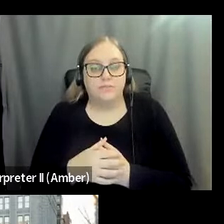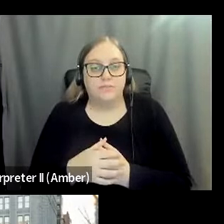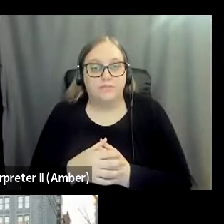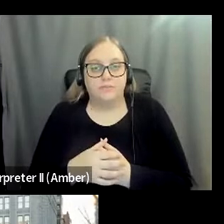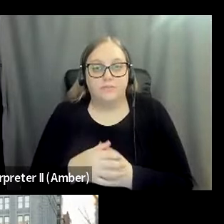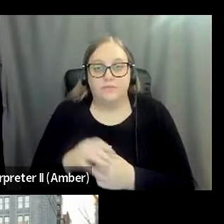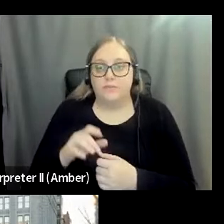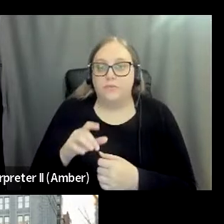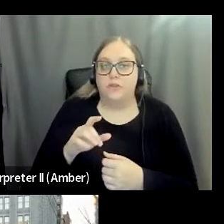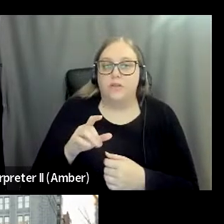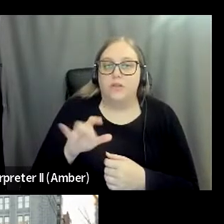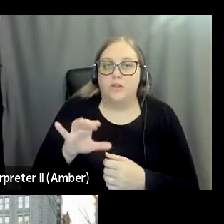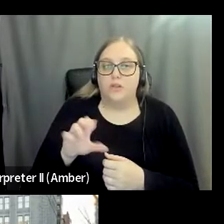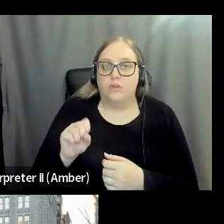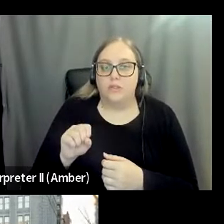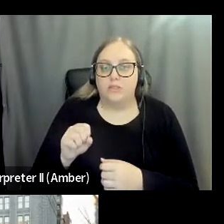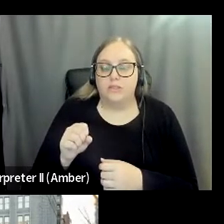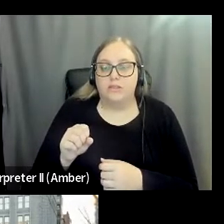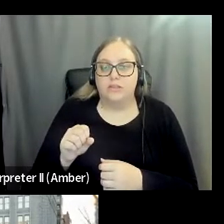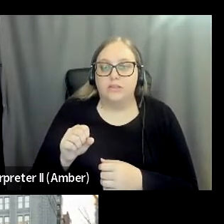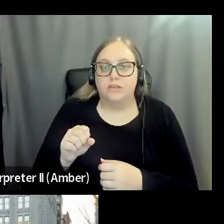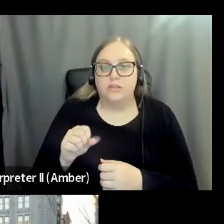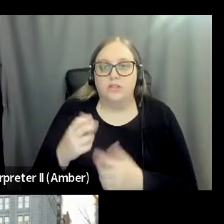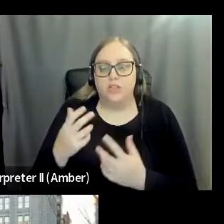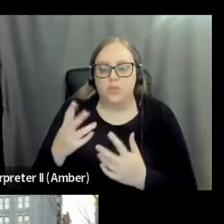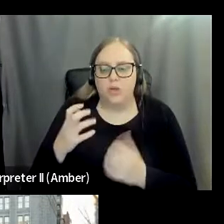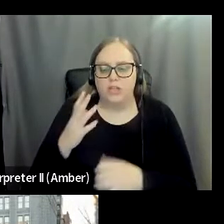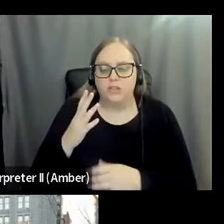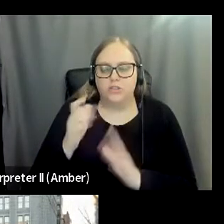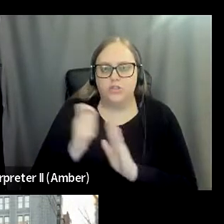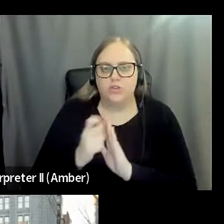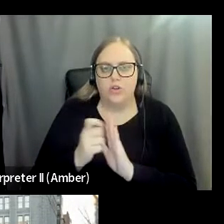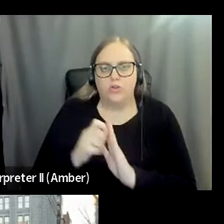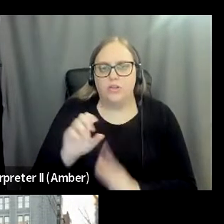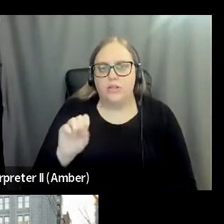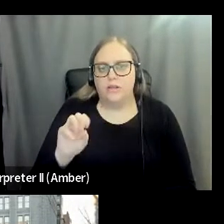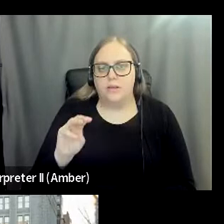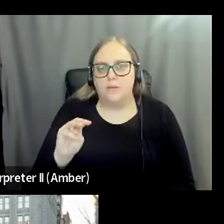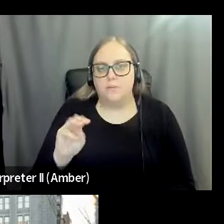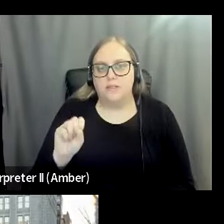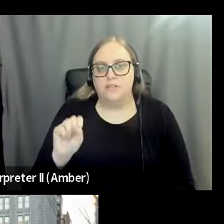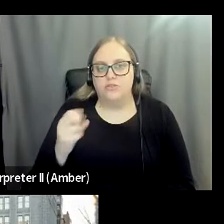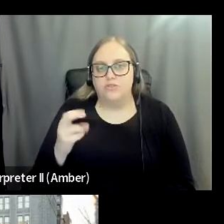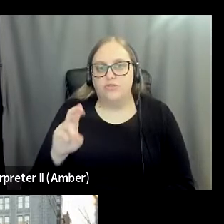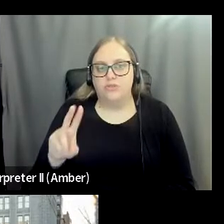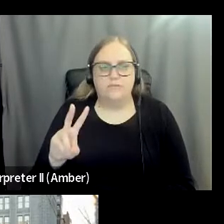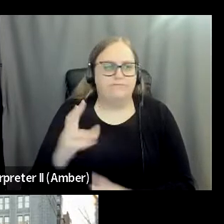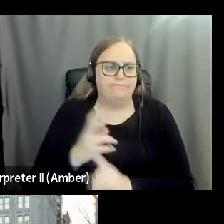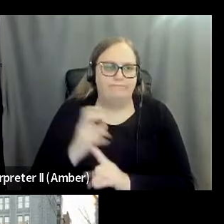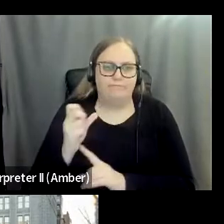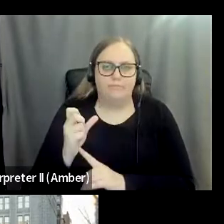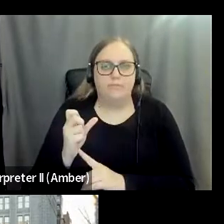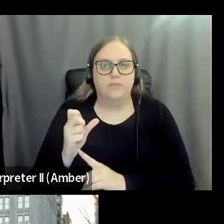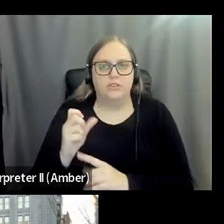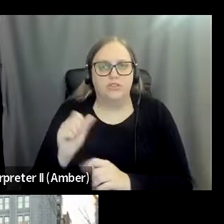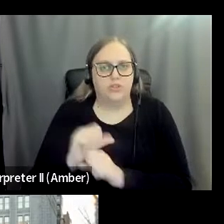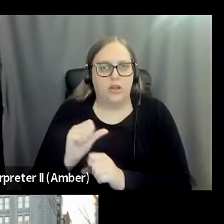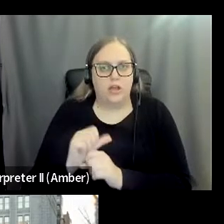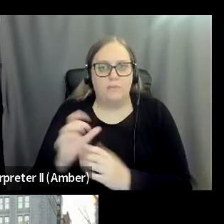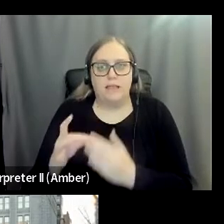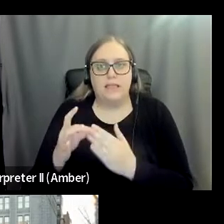Councilmember Louis George. I wanted to note that Ms. Shreve has done an outstanding job leading the Office of the Tenant